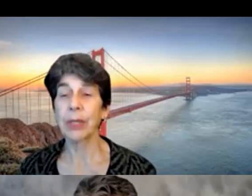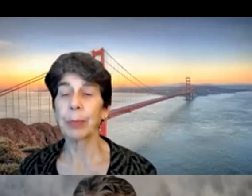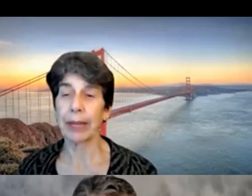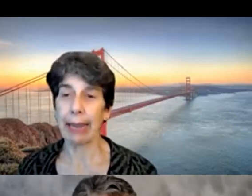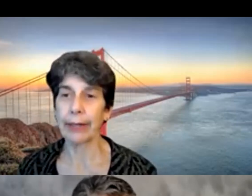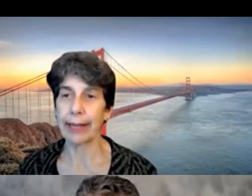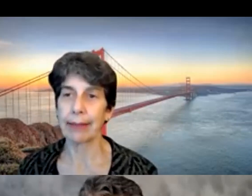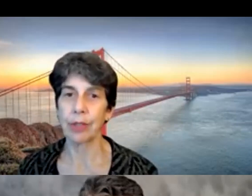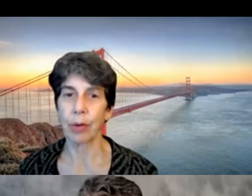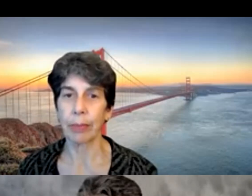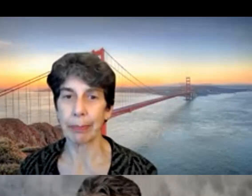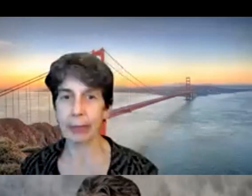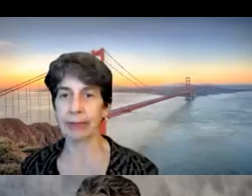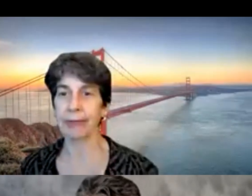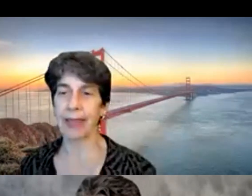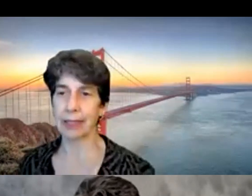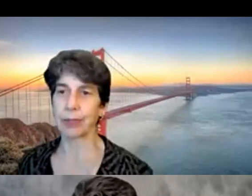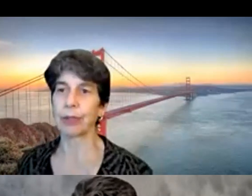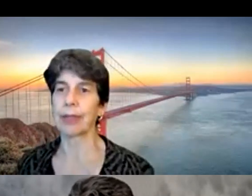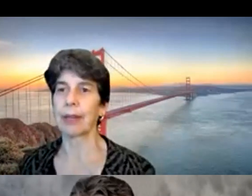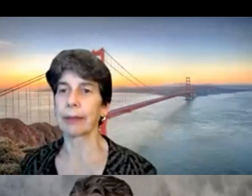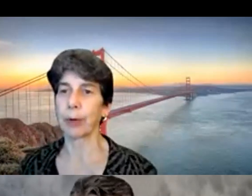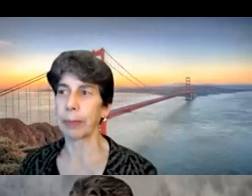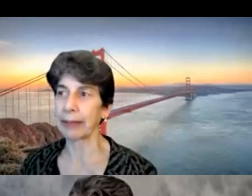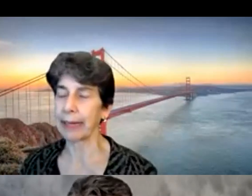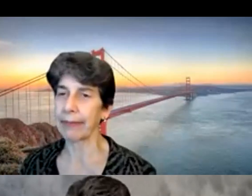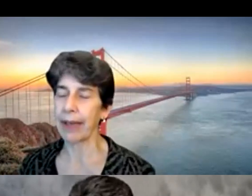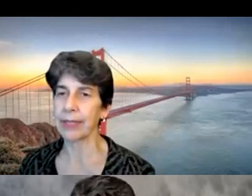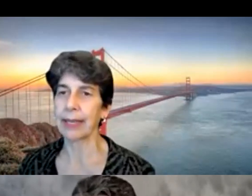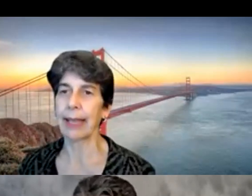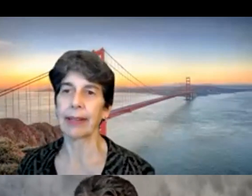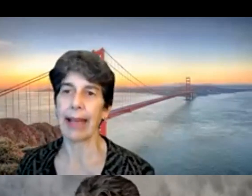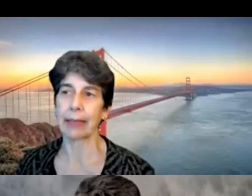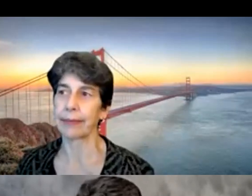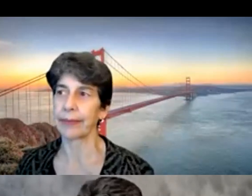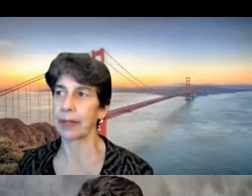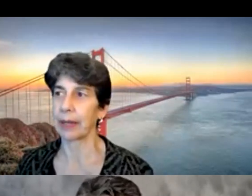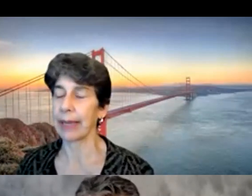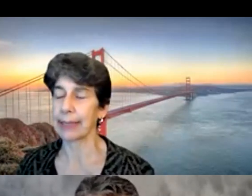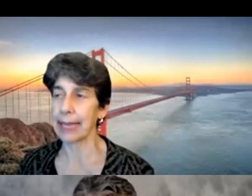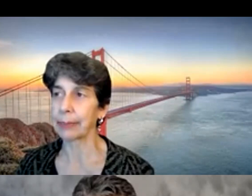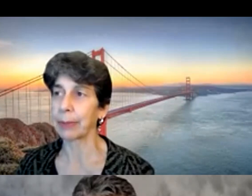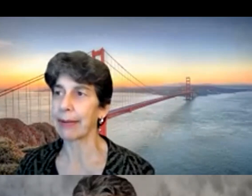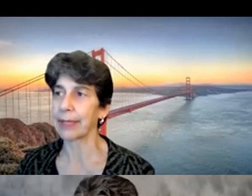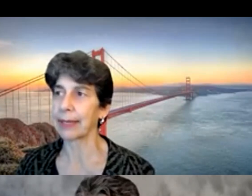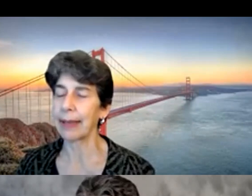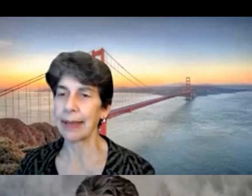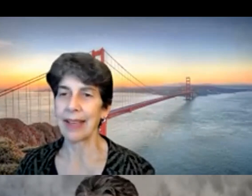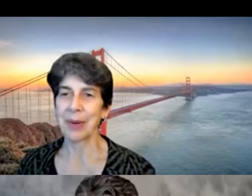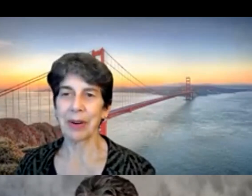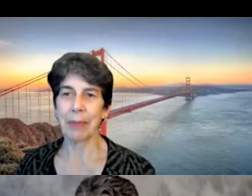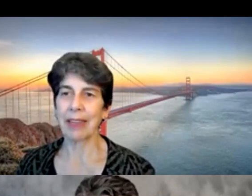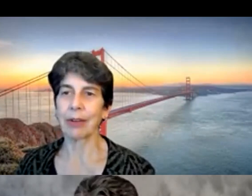the housing precarity that so many people face due to the unaffordability of housing and the lack of accessible